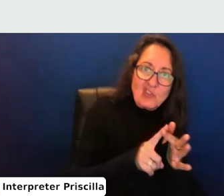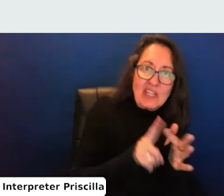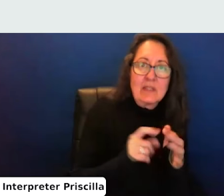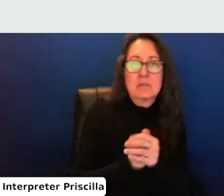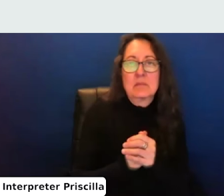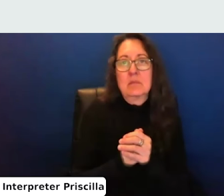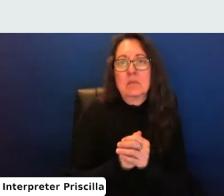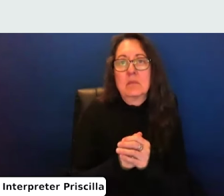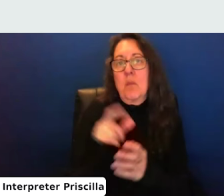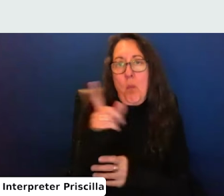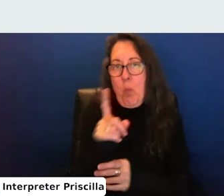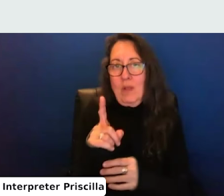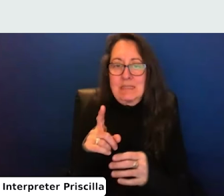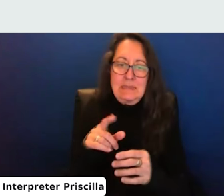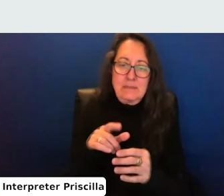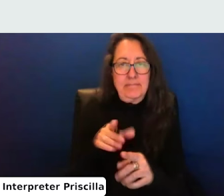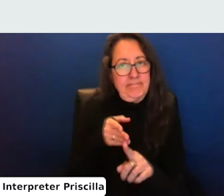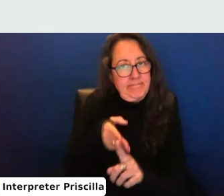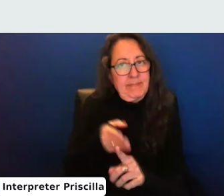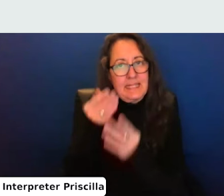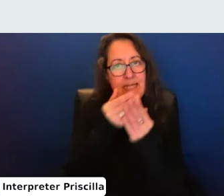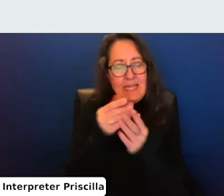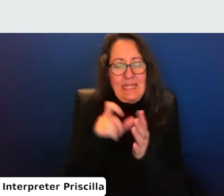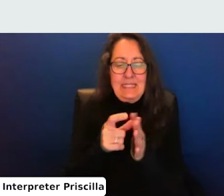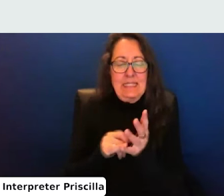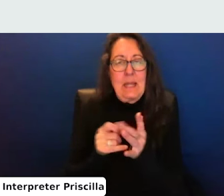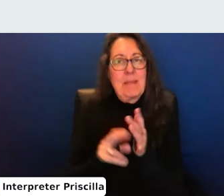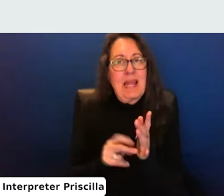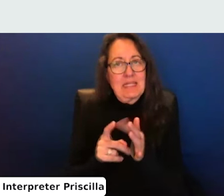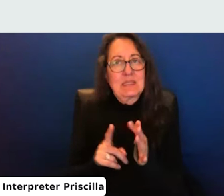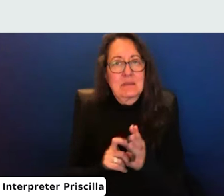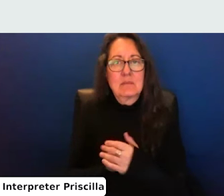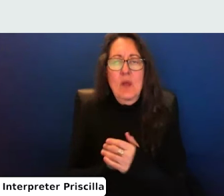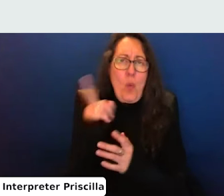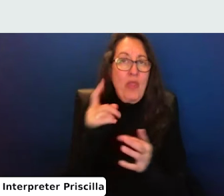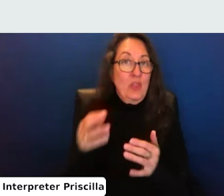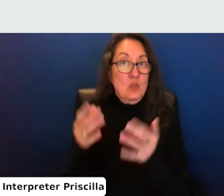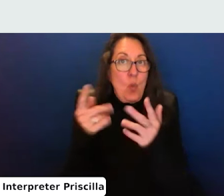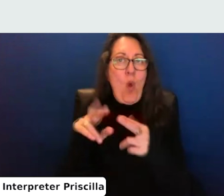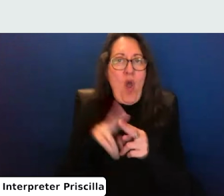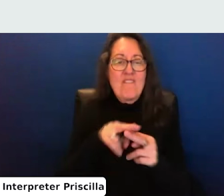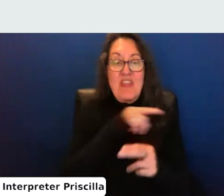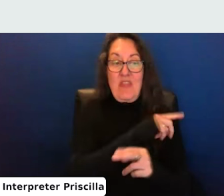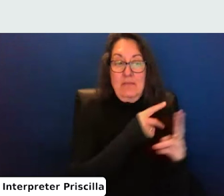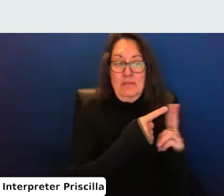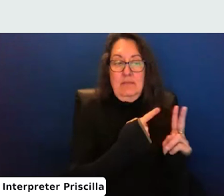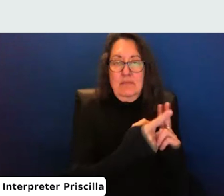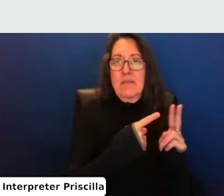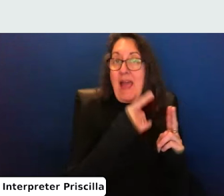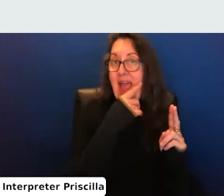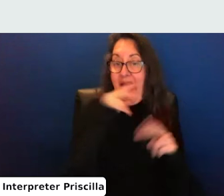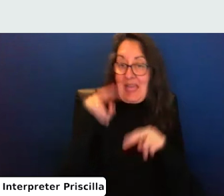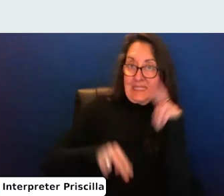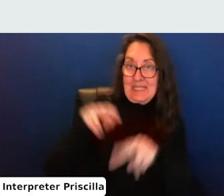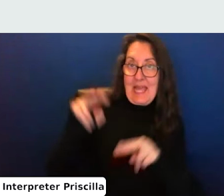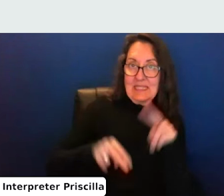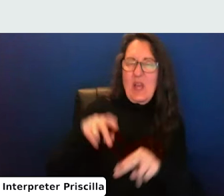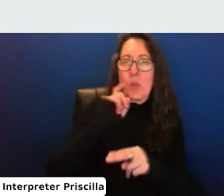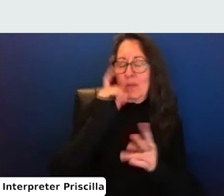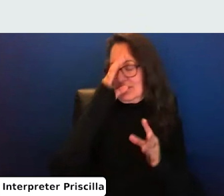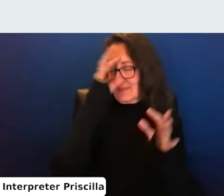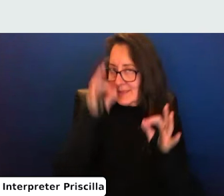So we'll shortly head into our Q&A, but before we head to our Q&A, I'll go over some frequently asked